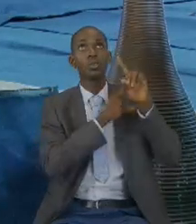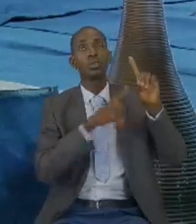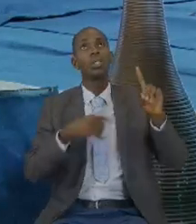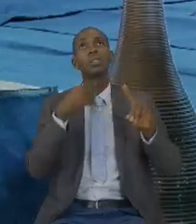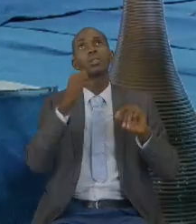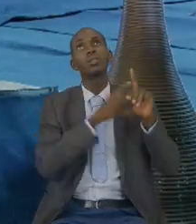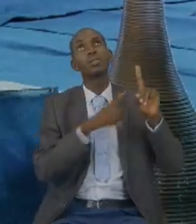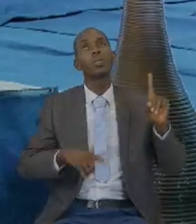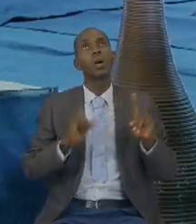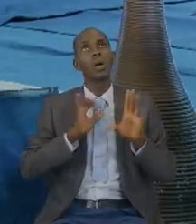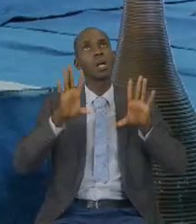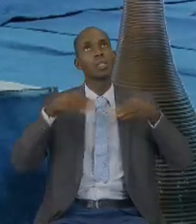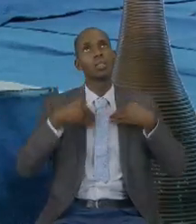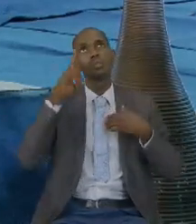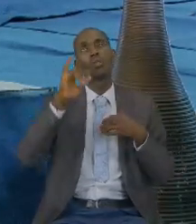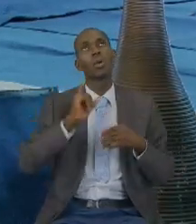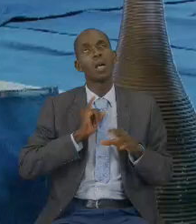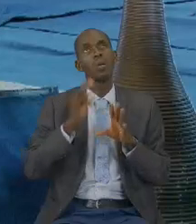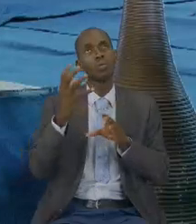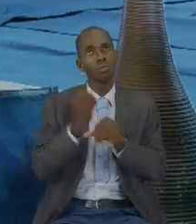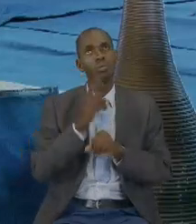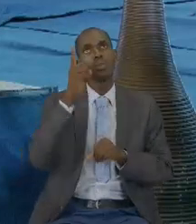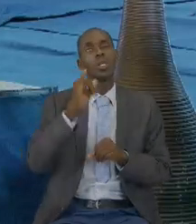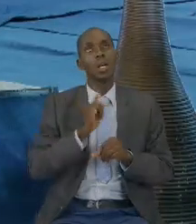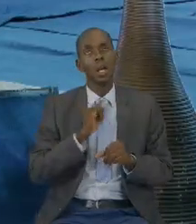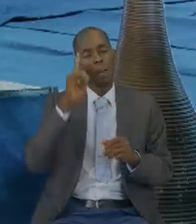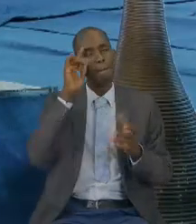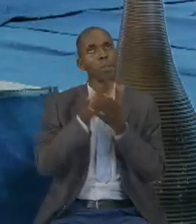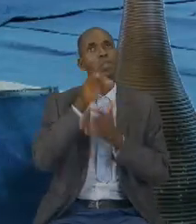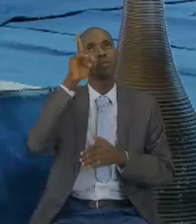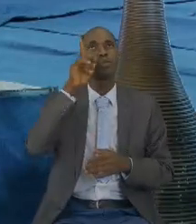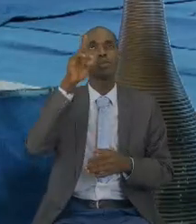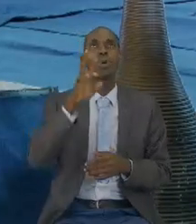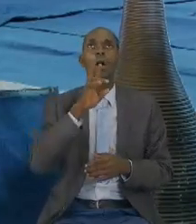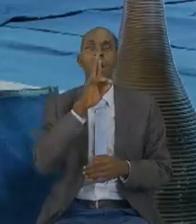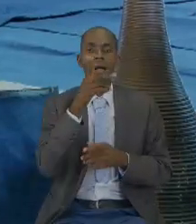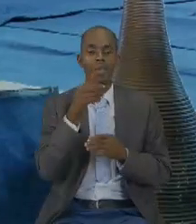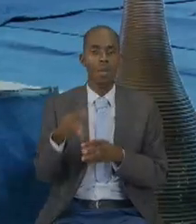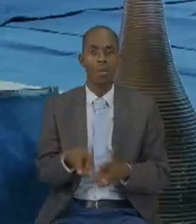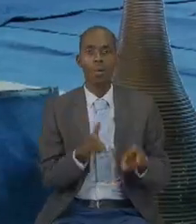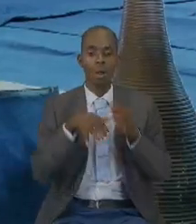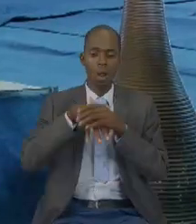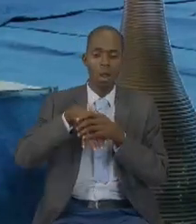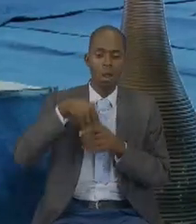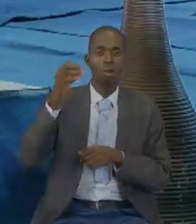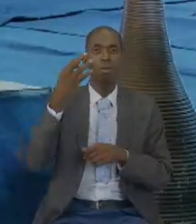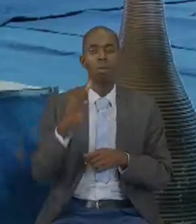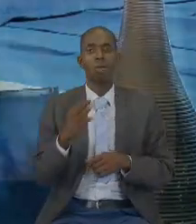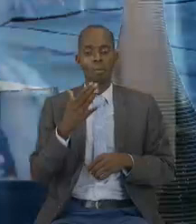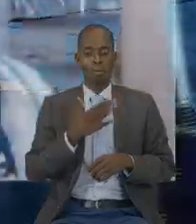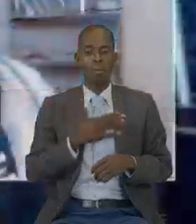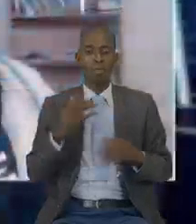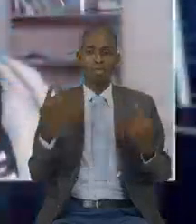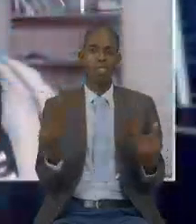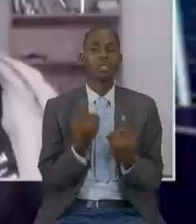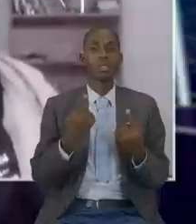I accept you, I take you, I believe you. You are the way out of my transgression